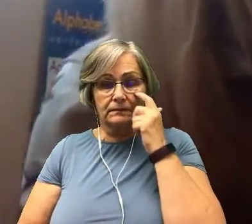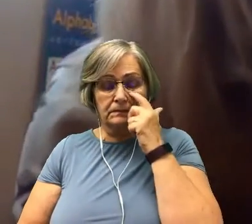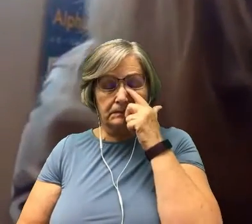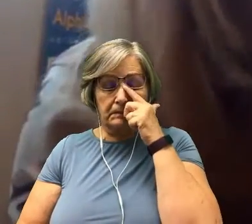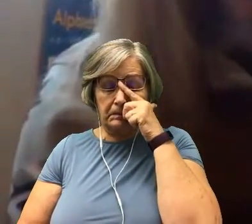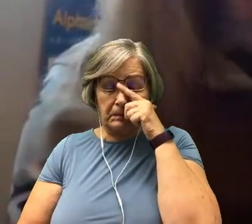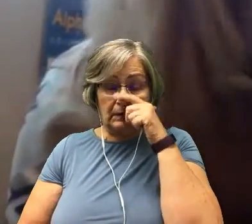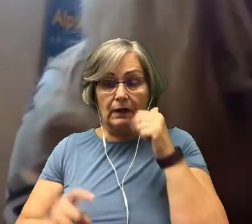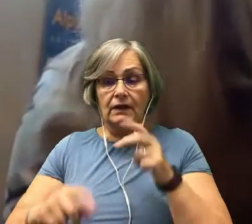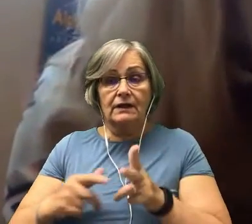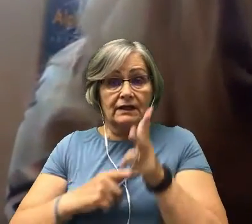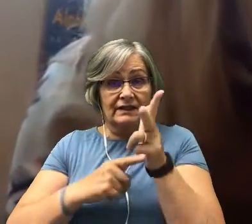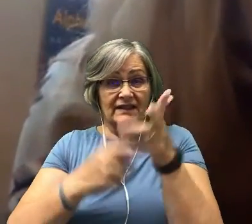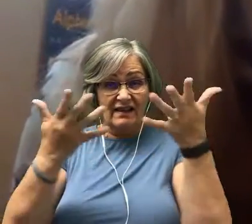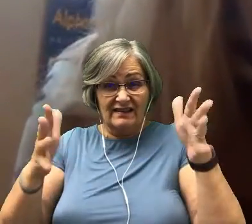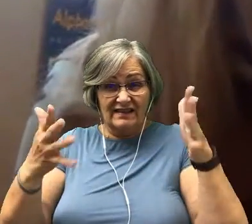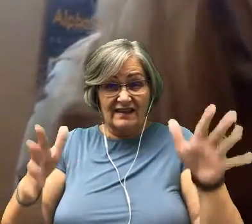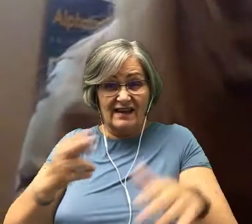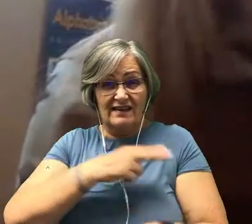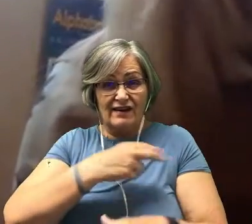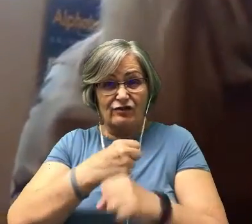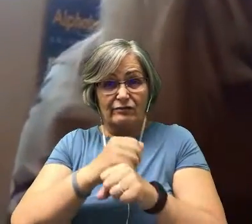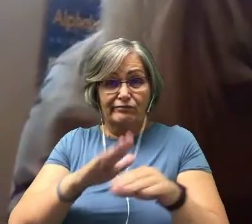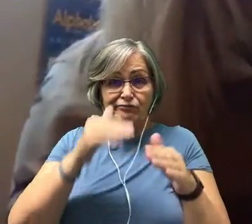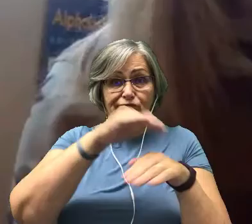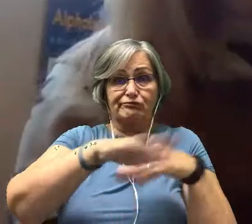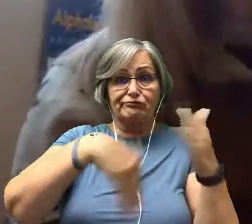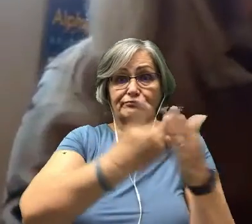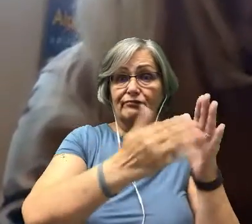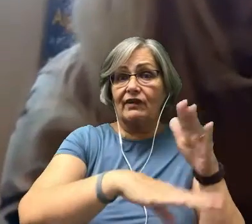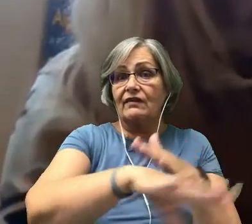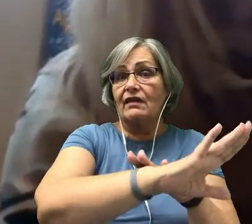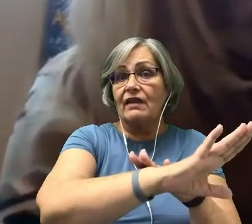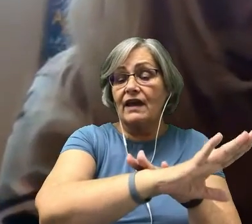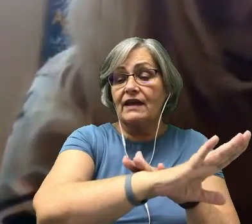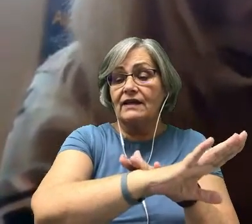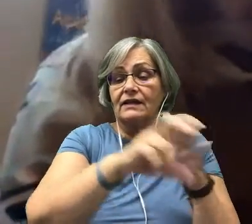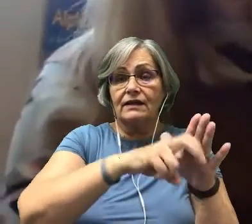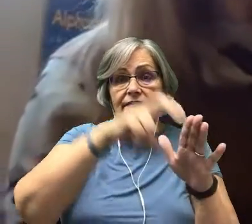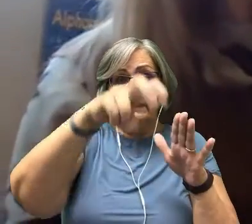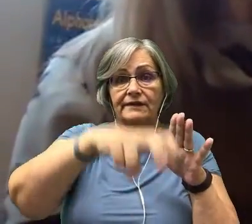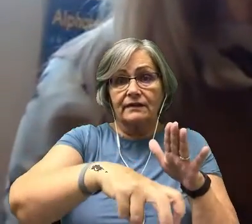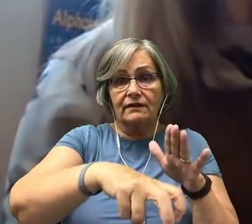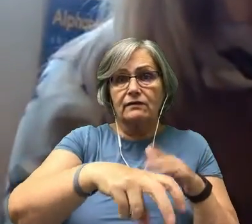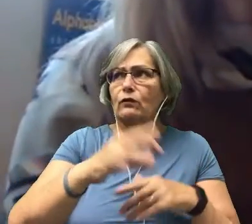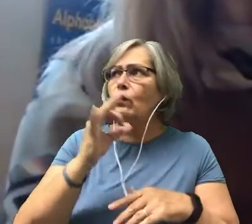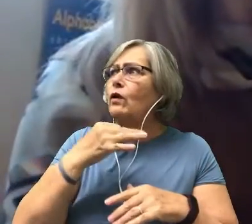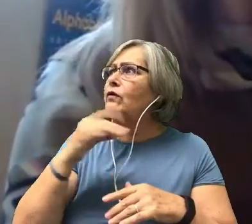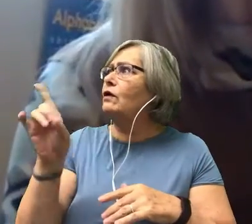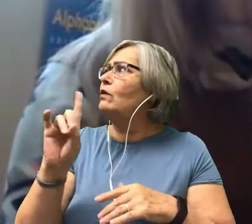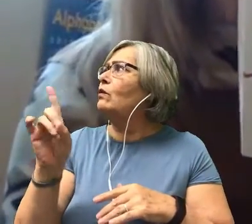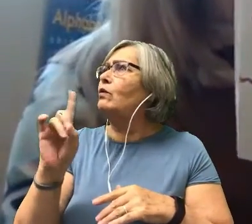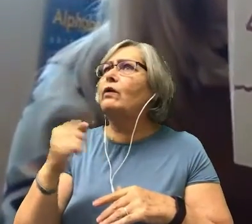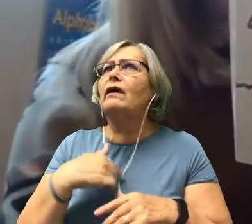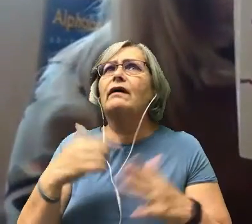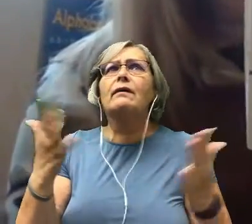After he sailed long enough, Harold made land without much trouble. He stepped ashore on the beach, wondering where he